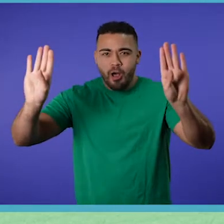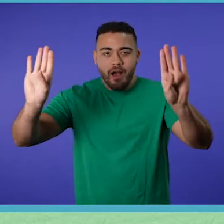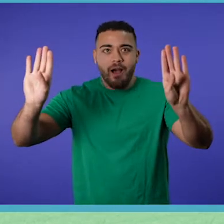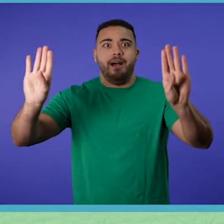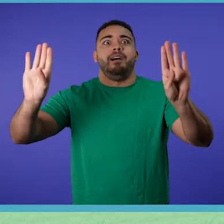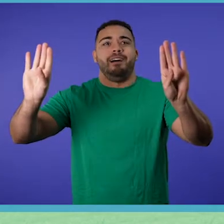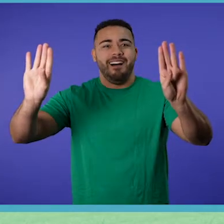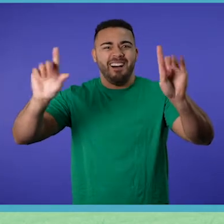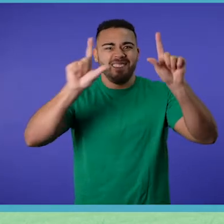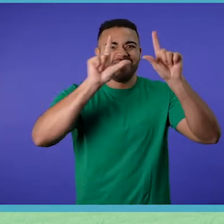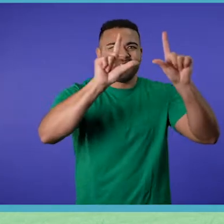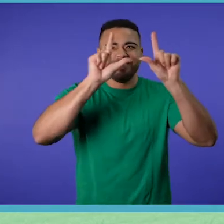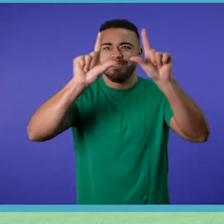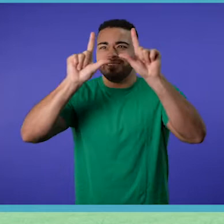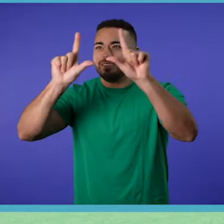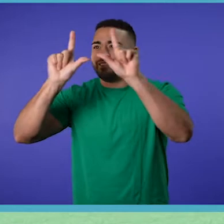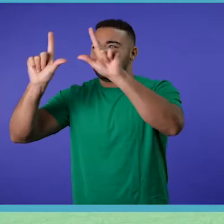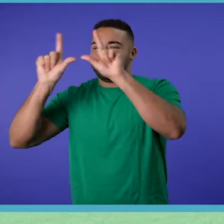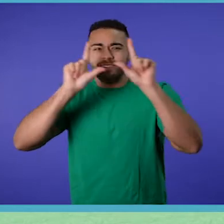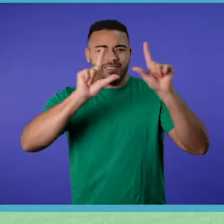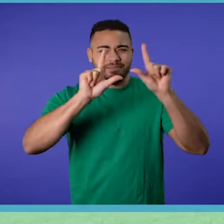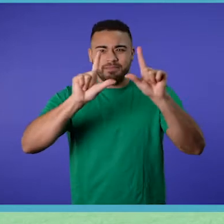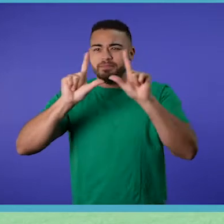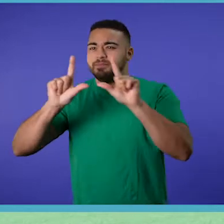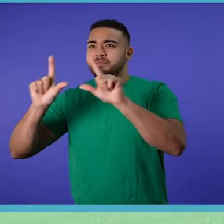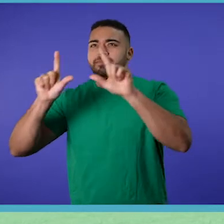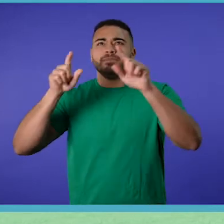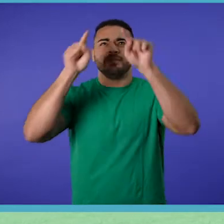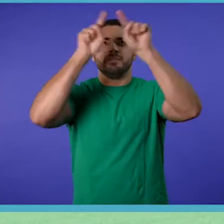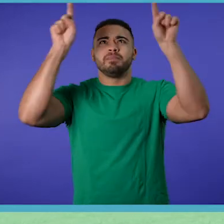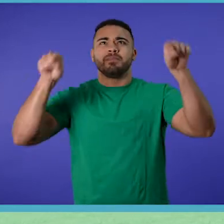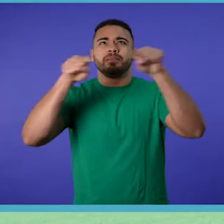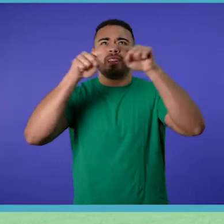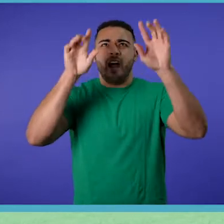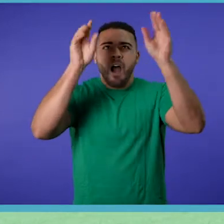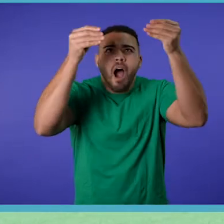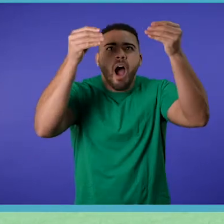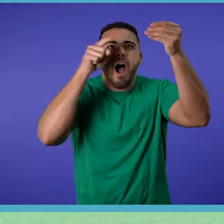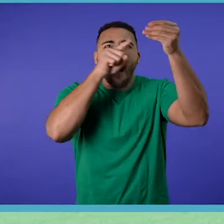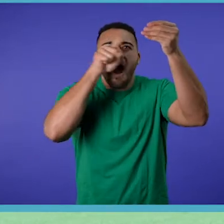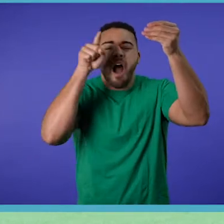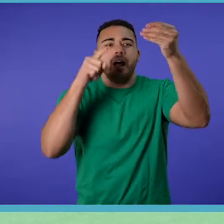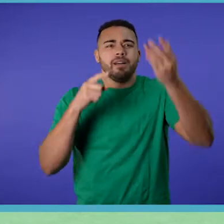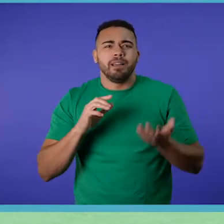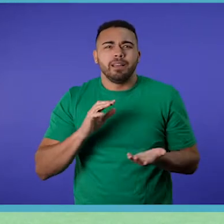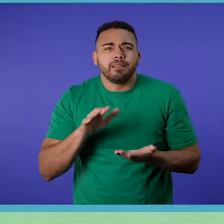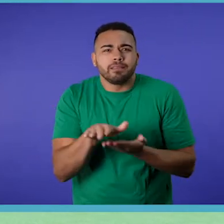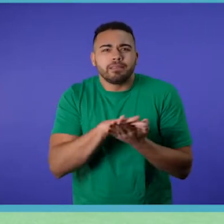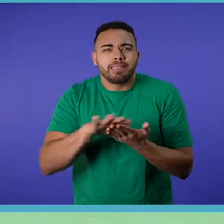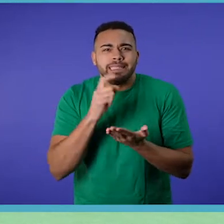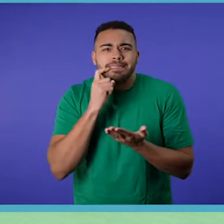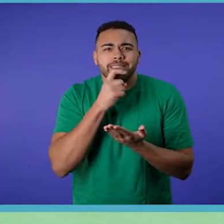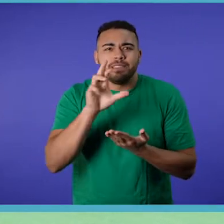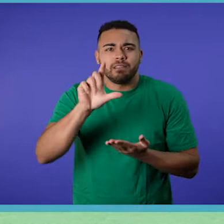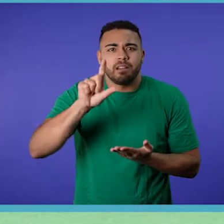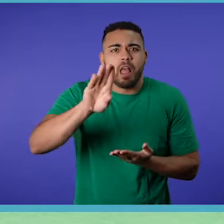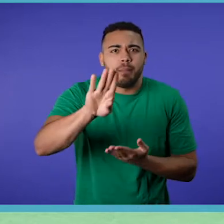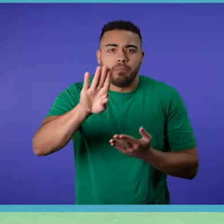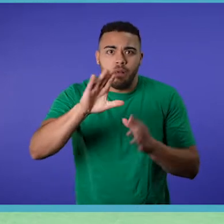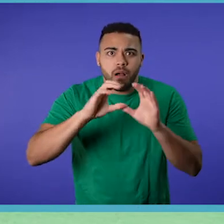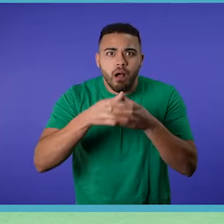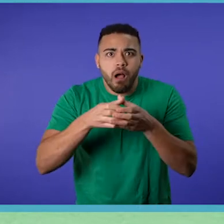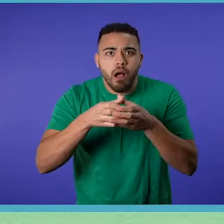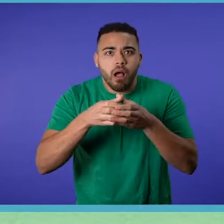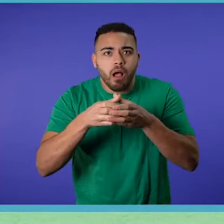A wall of photos with a sign that read, "The Clean Teeth Club," above his head. "I started the club with a friend